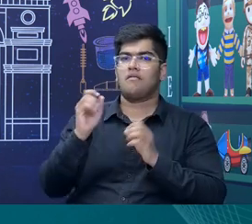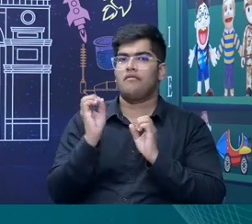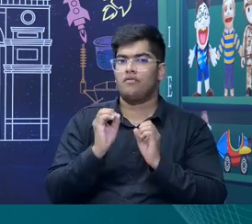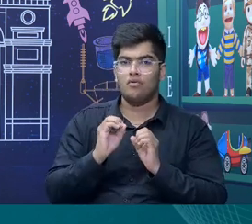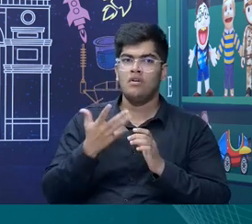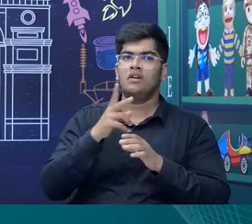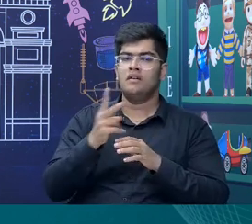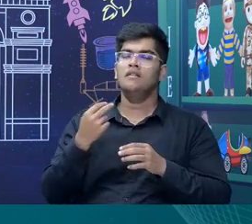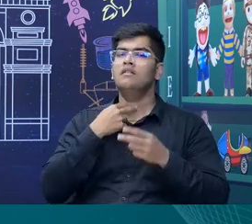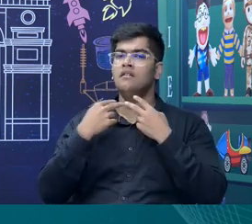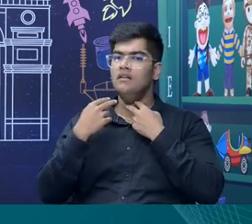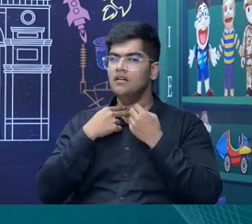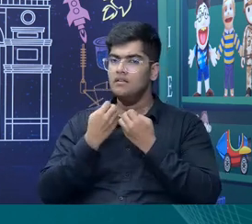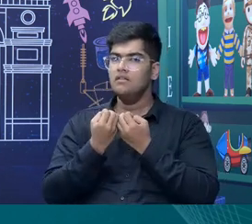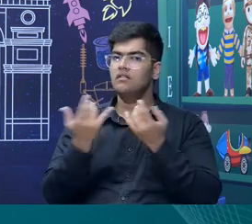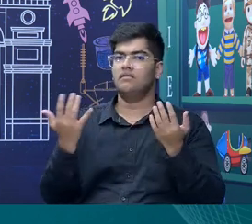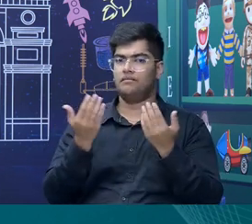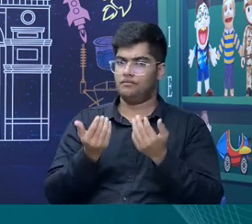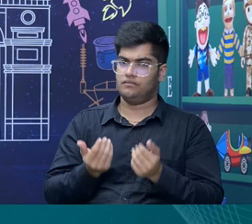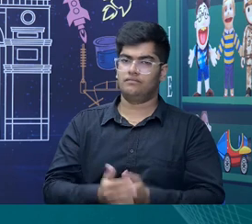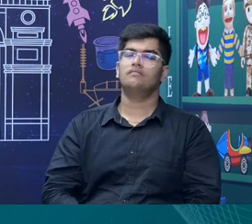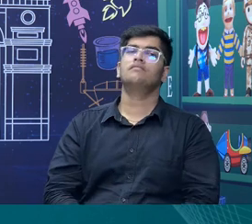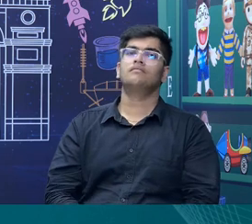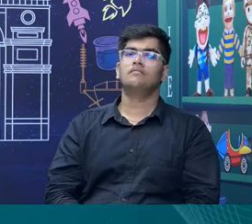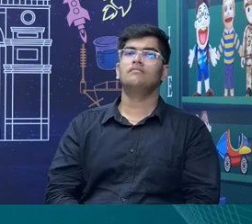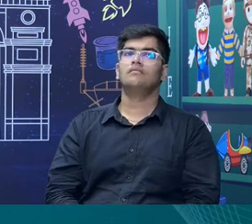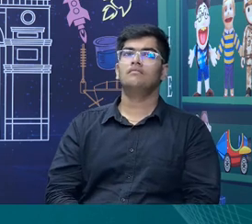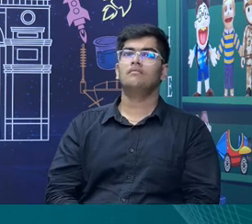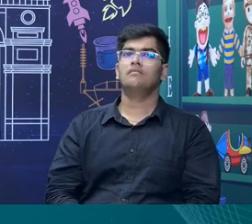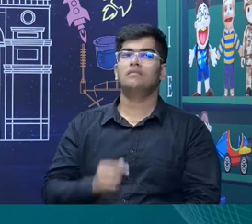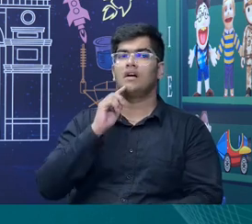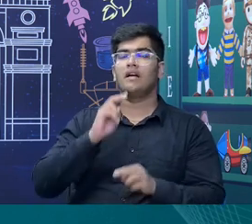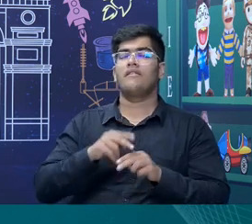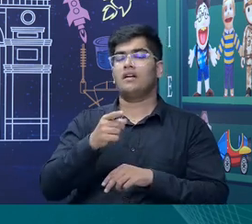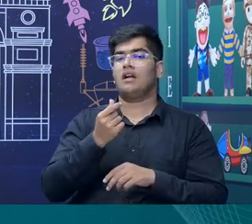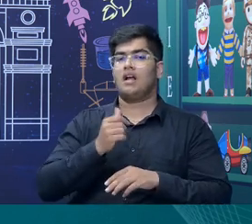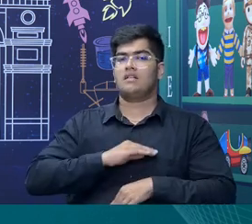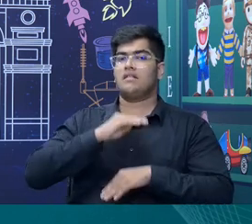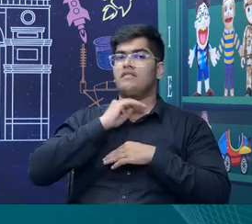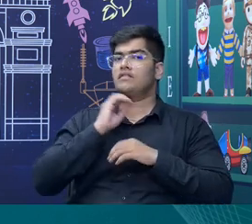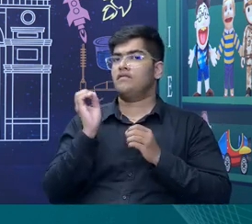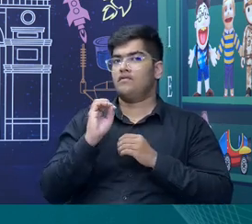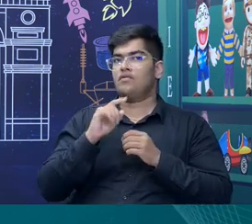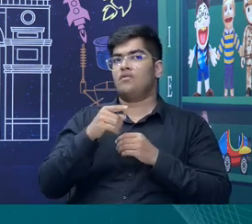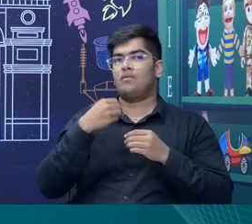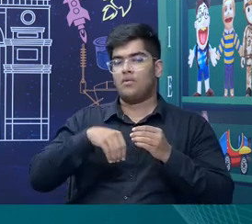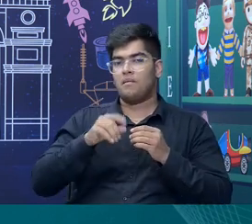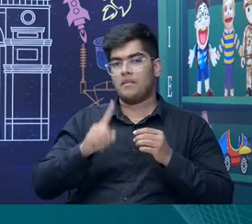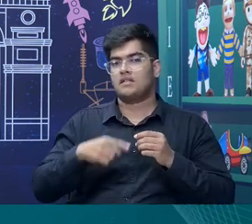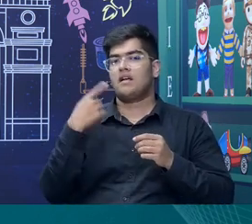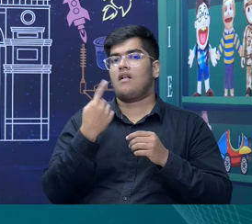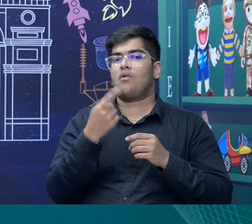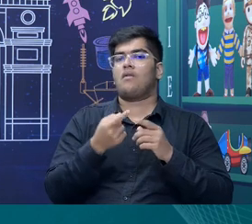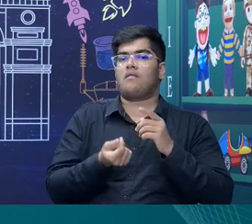pay and in case if we say that now this amount is not sufficient so we will have to just